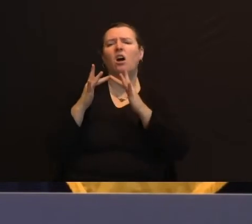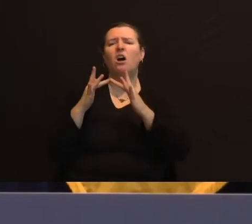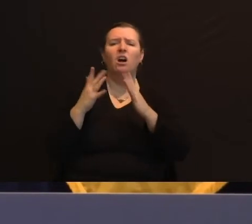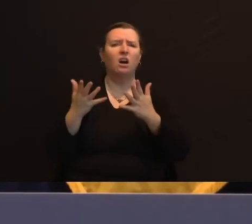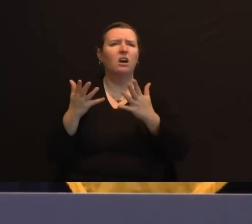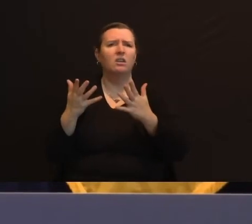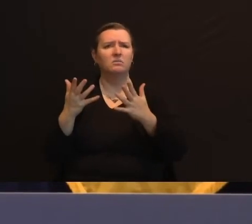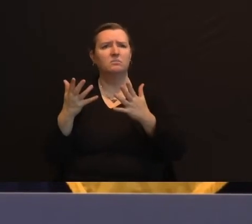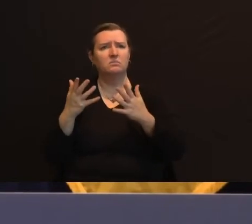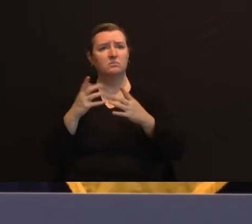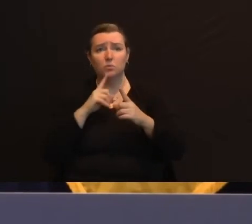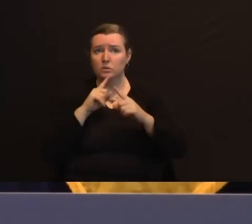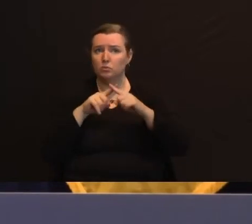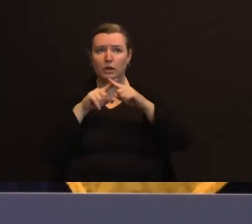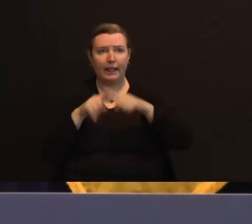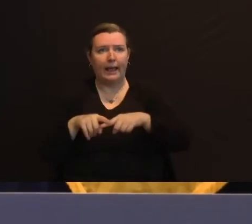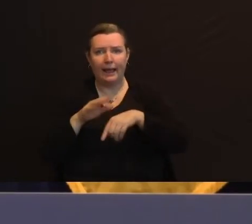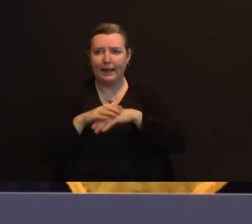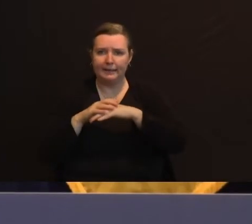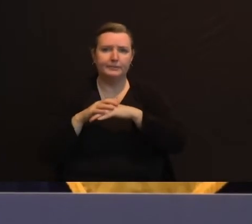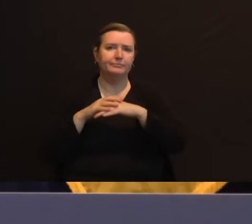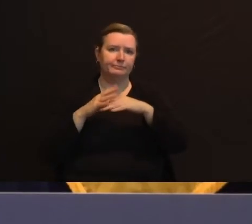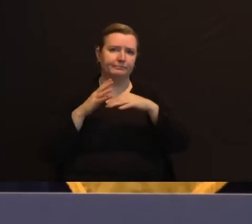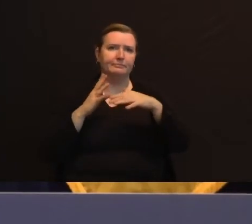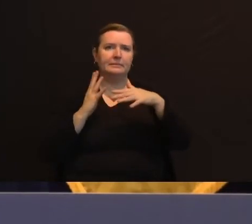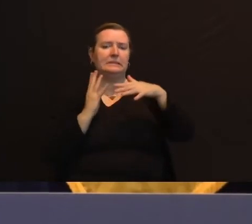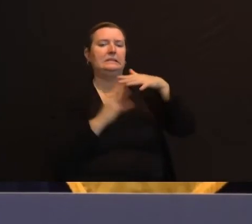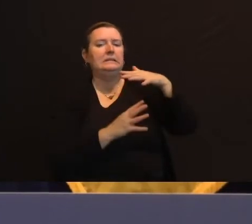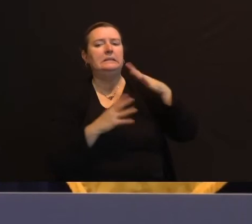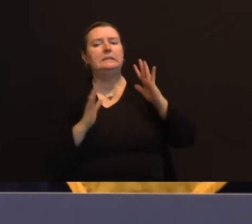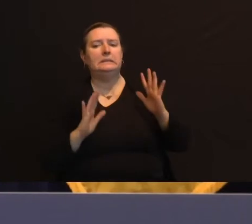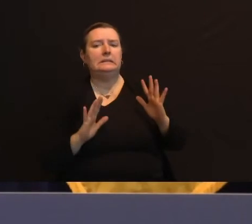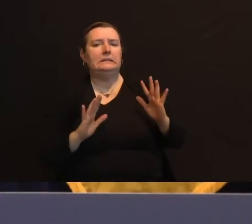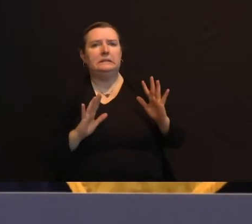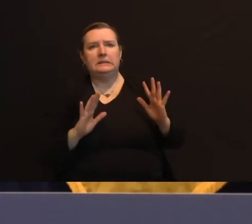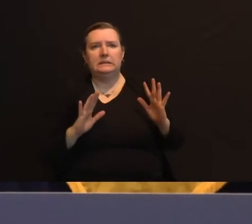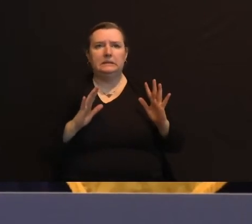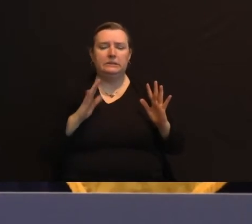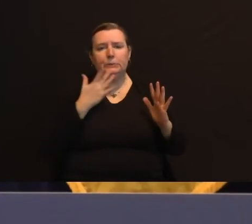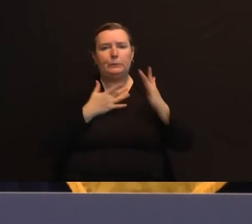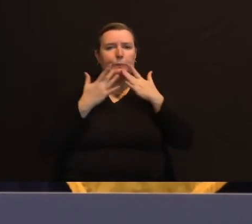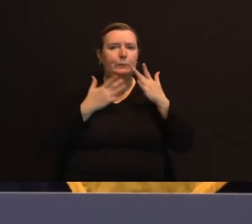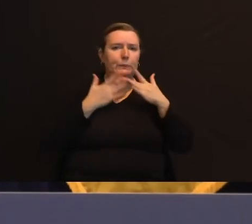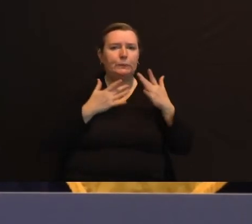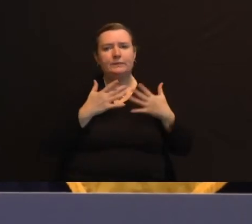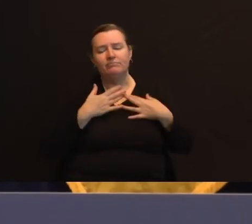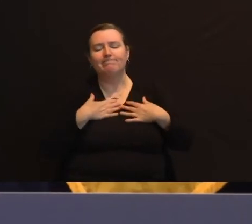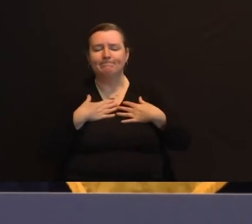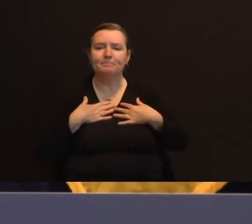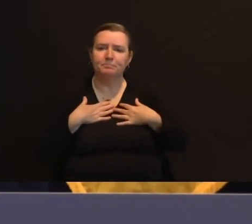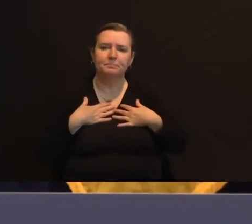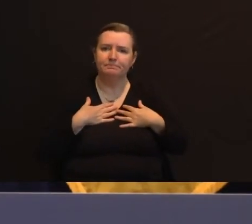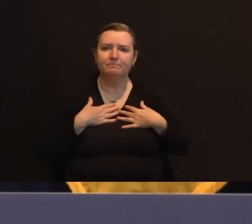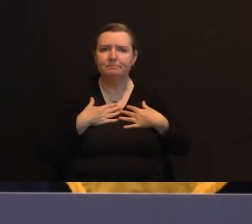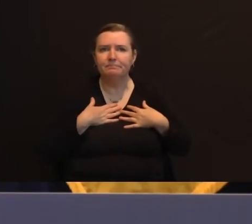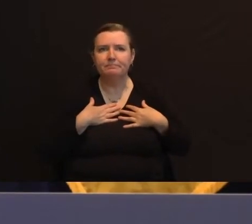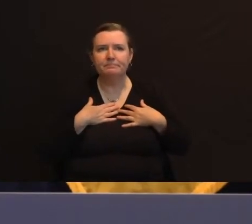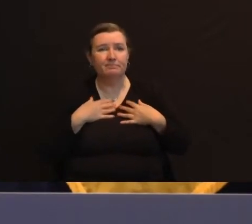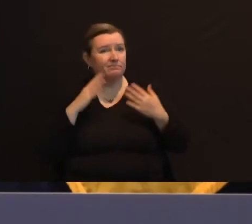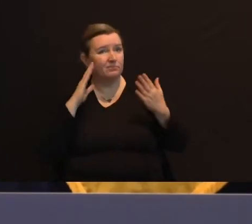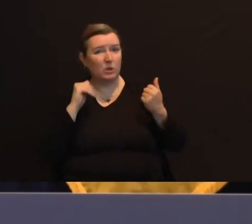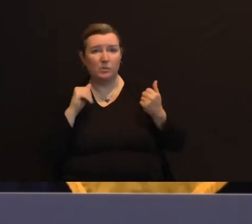activities. A lot of the mom and pop shops do not have that luxury, and for them we have a particular hope that this